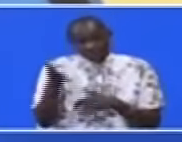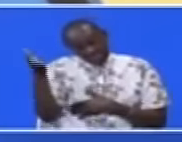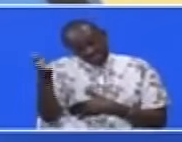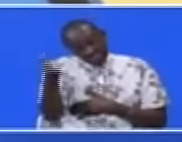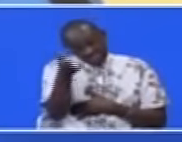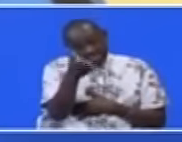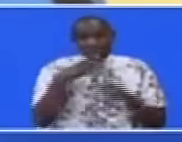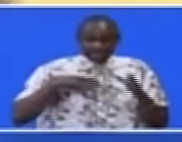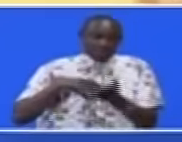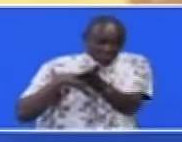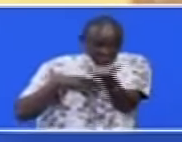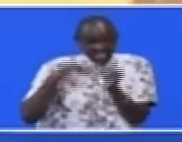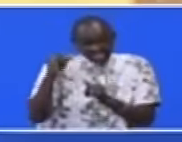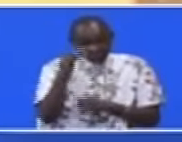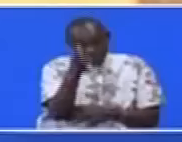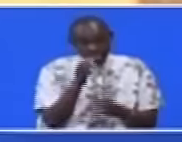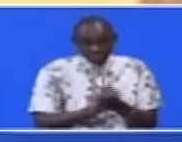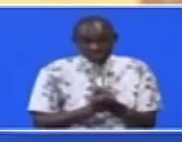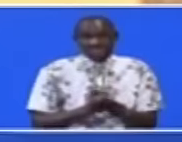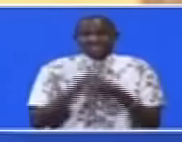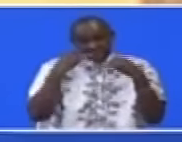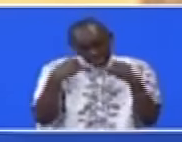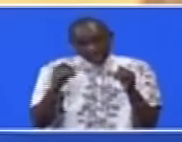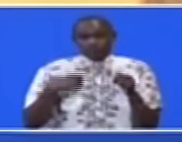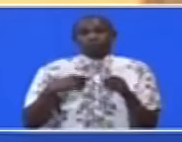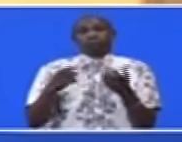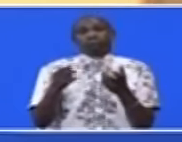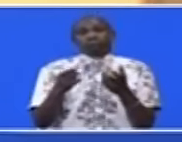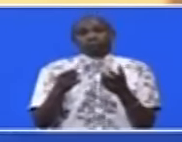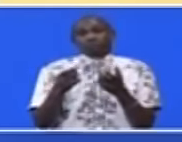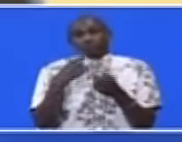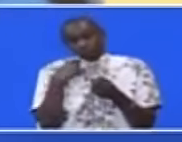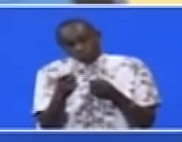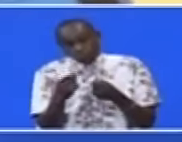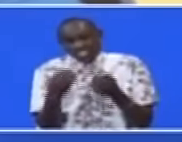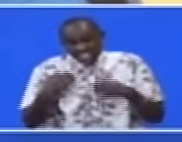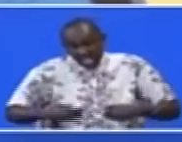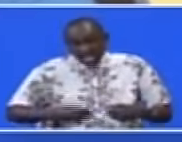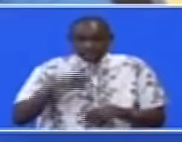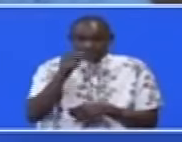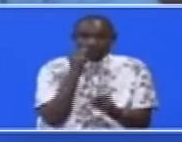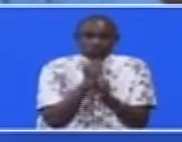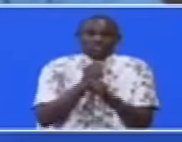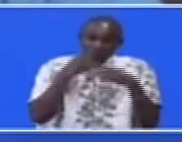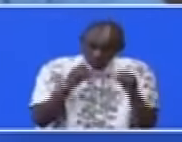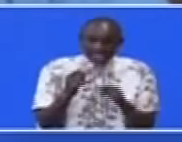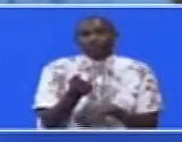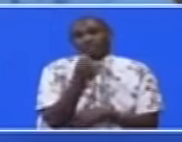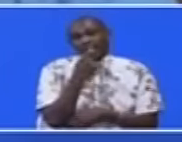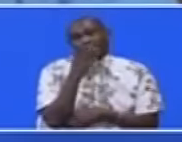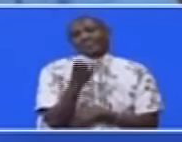some person that try to push the young, and not only the young, to try to do